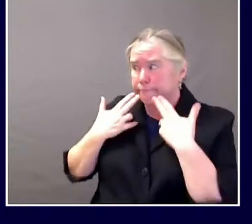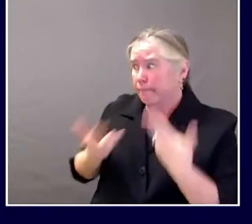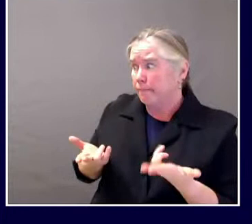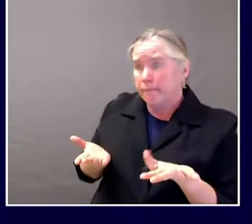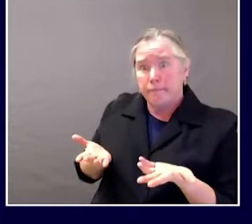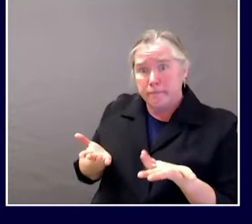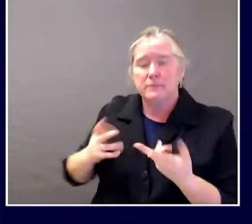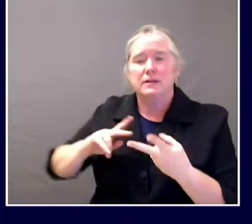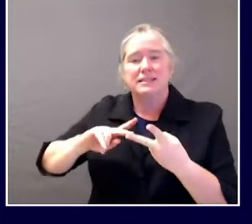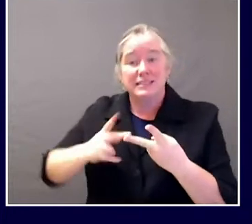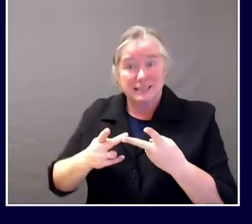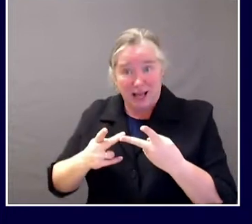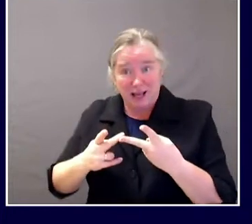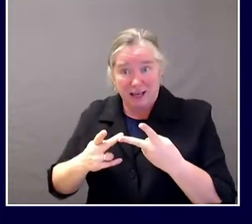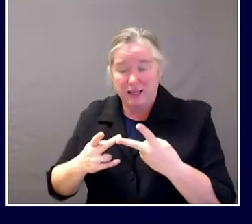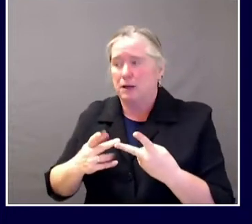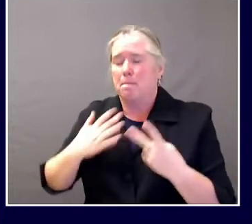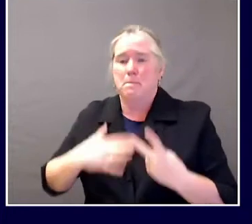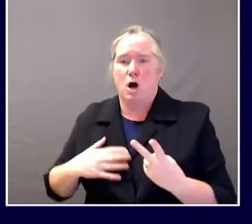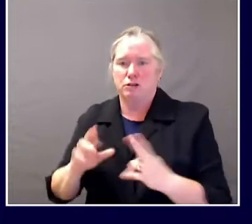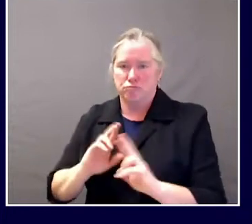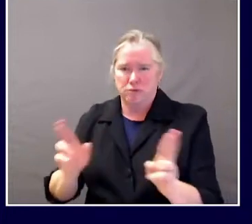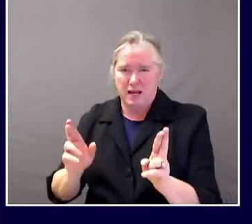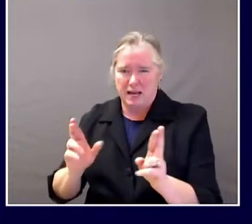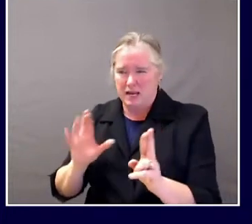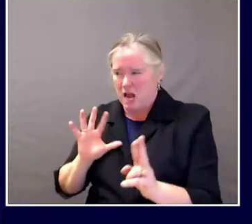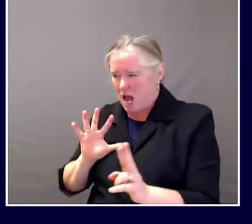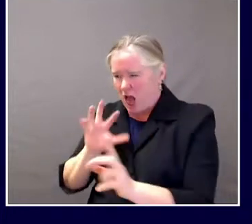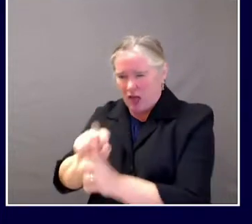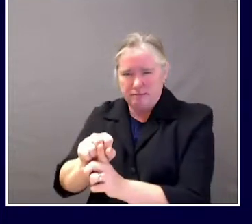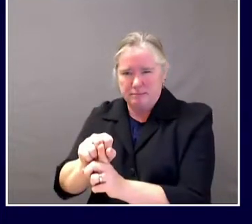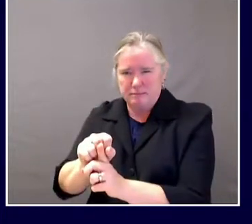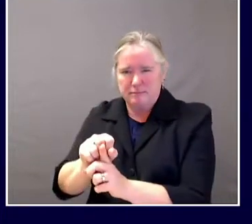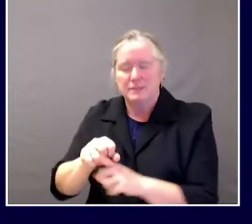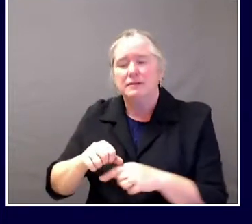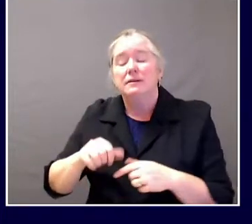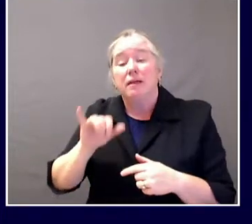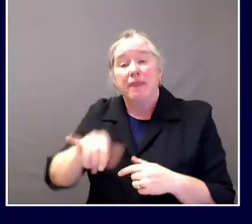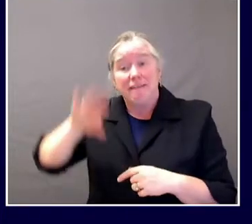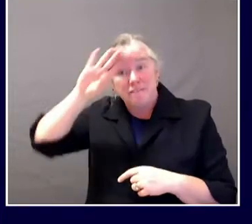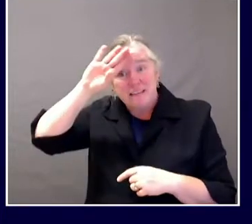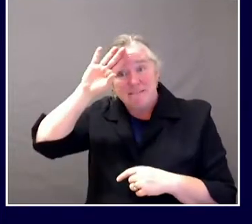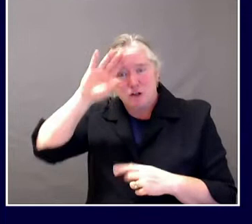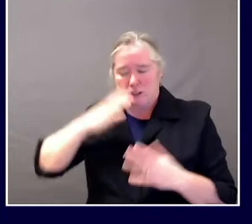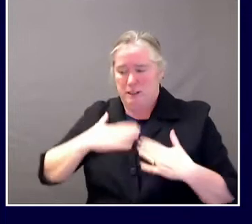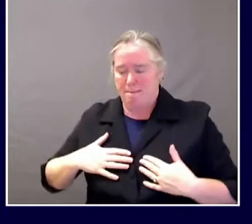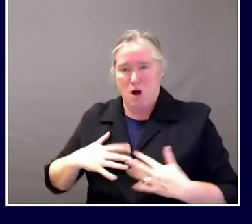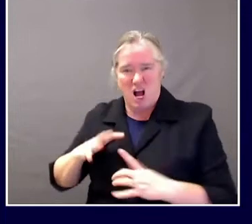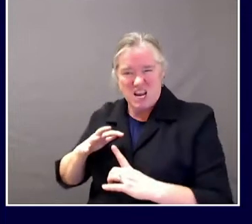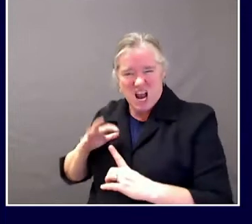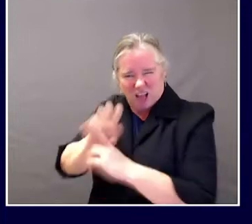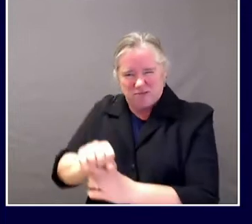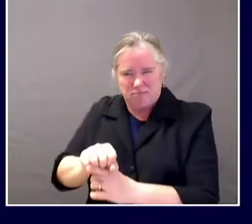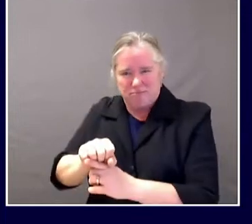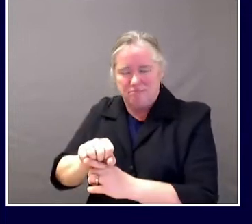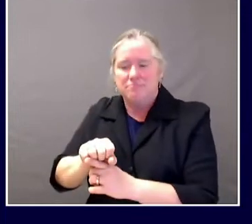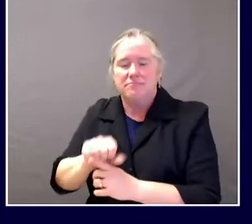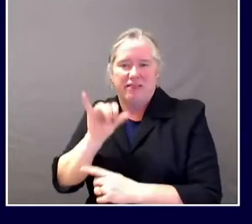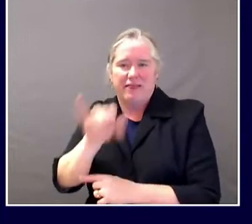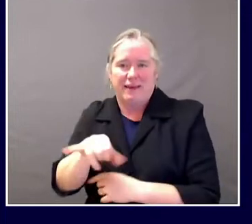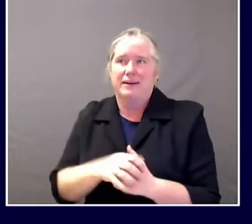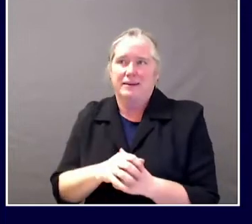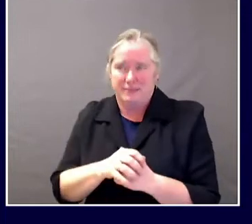dose, it's ready to spring into action. And that fever that you feel is the body springing into action. This is